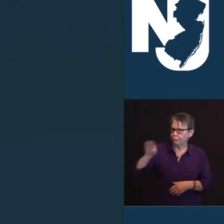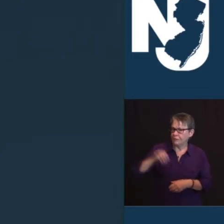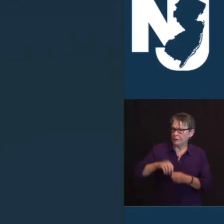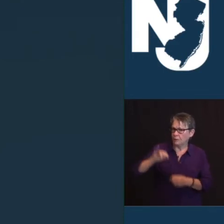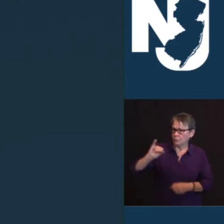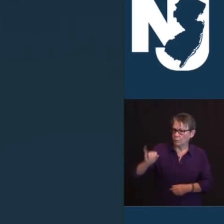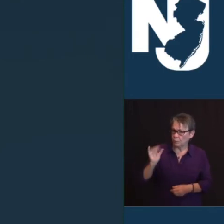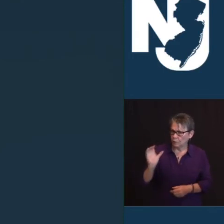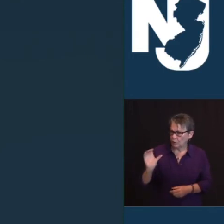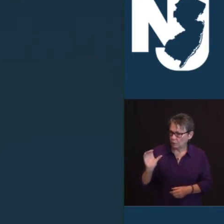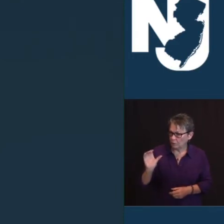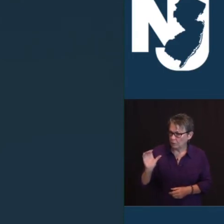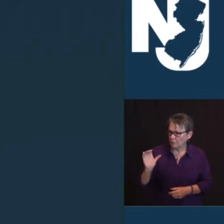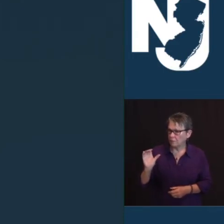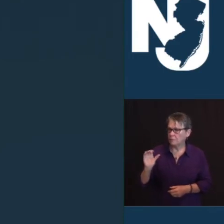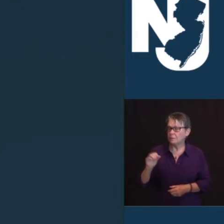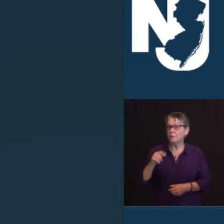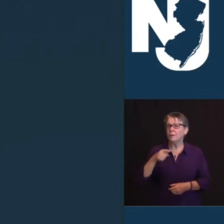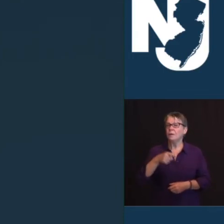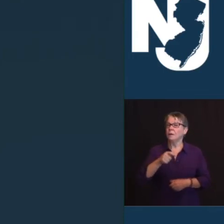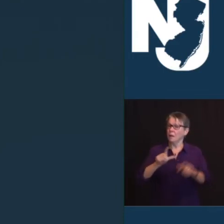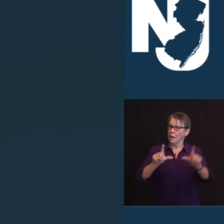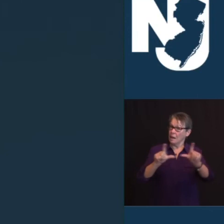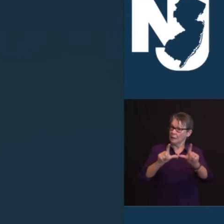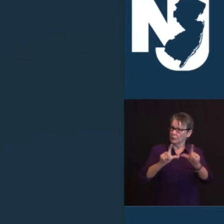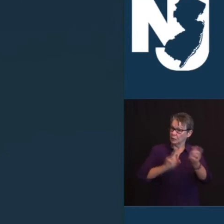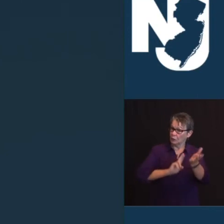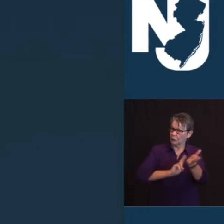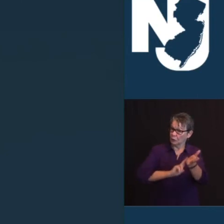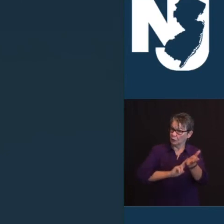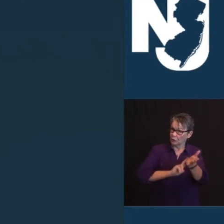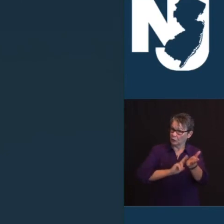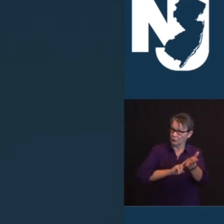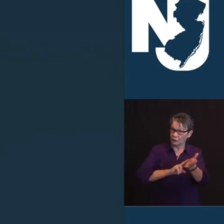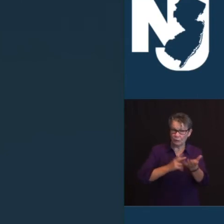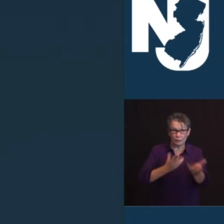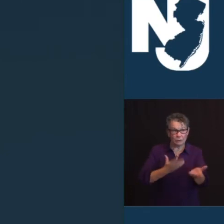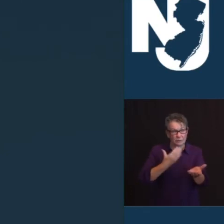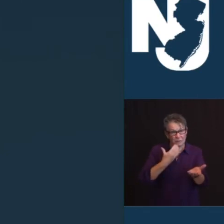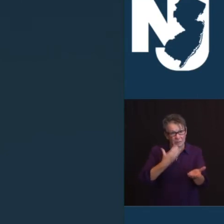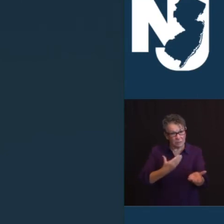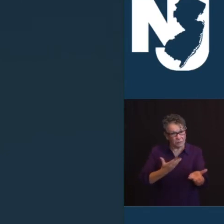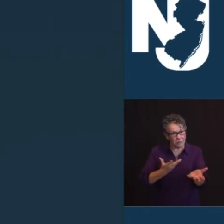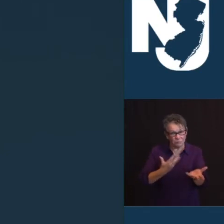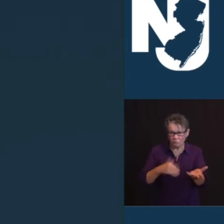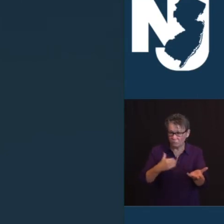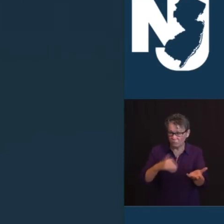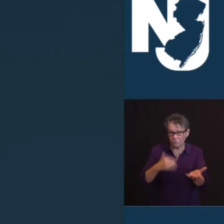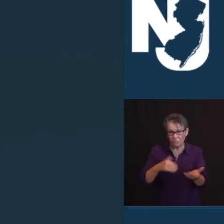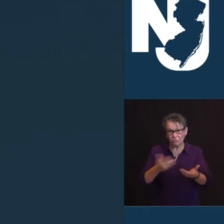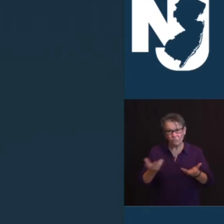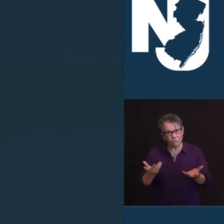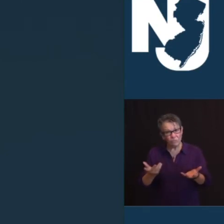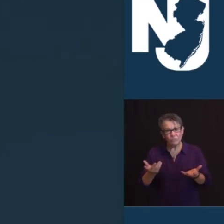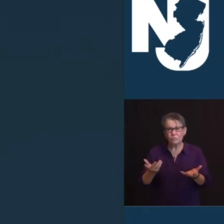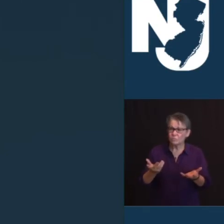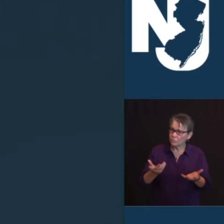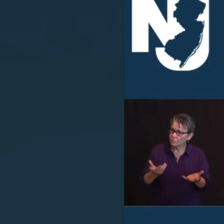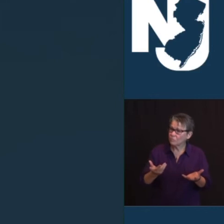licensed practical nurse, Judy, I say to a member of that august community. She put that knowledge to use to help